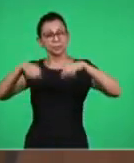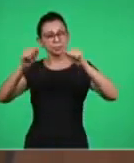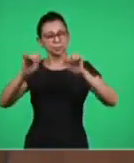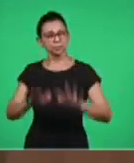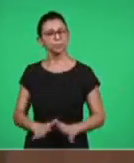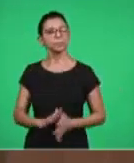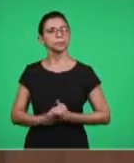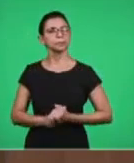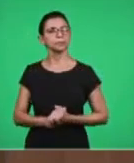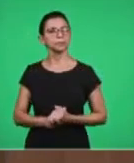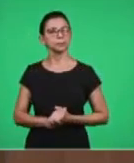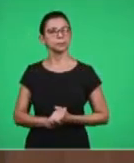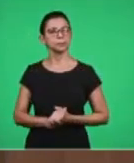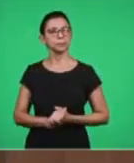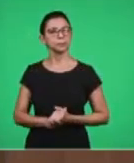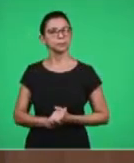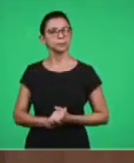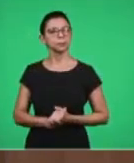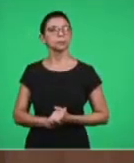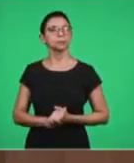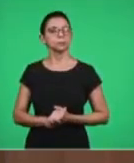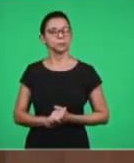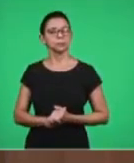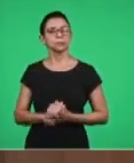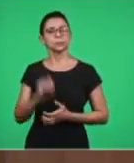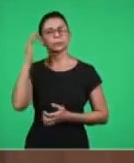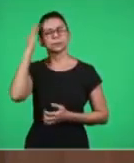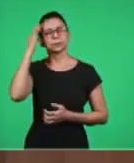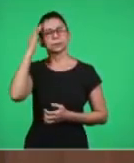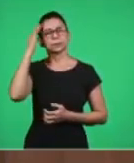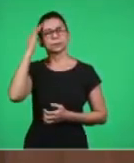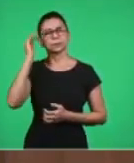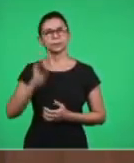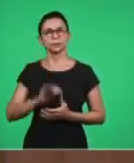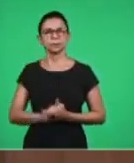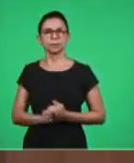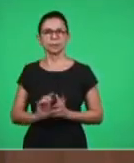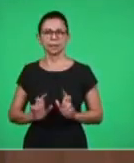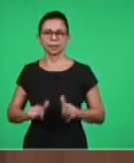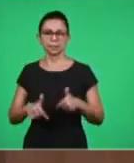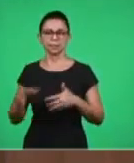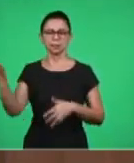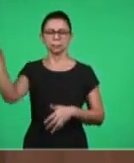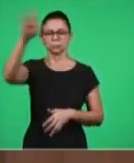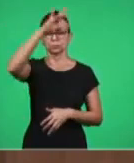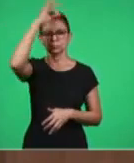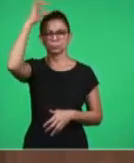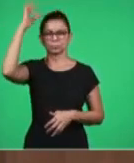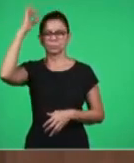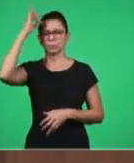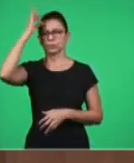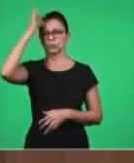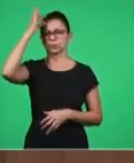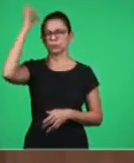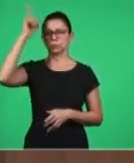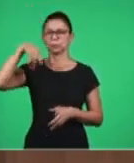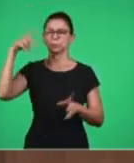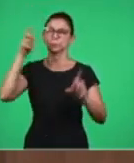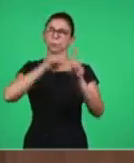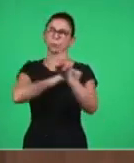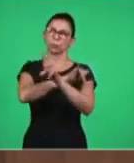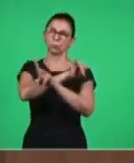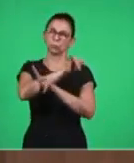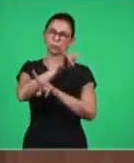And understand, they need to discern this moment of the visitation, the pouring out of the Holy Spirit, which is the prophetic